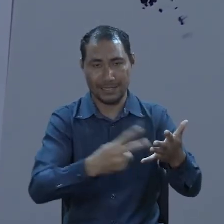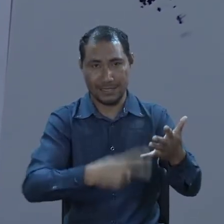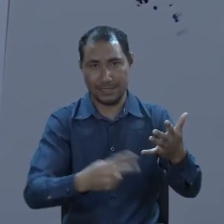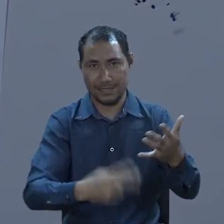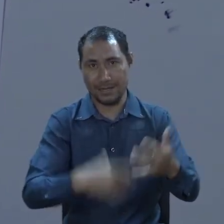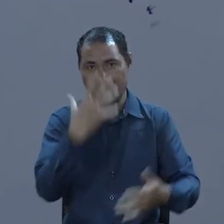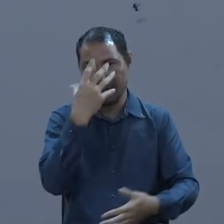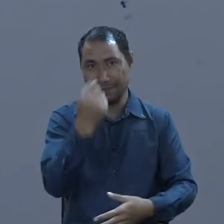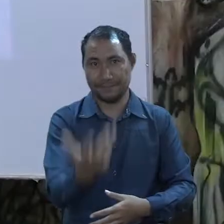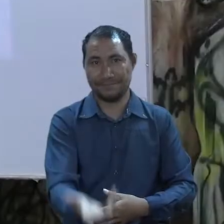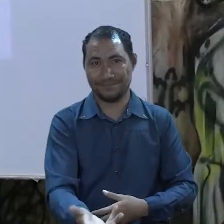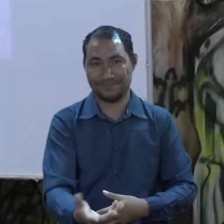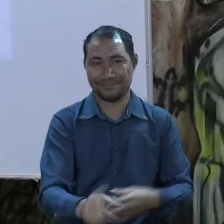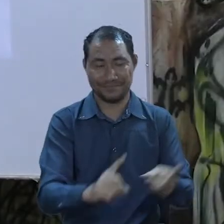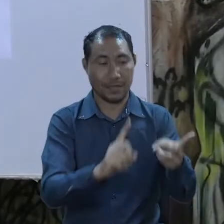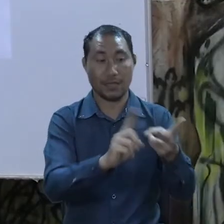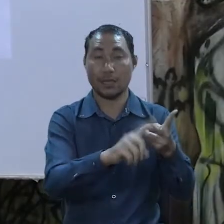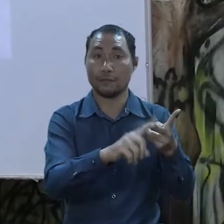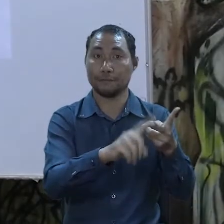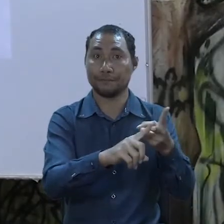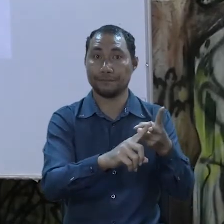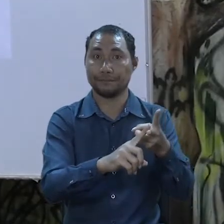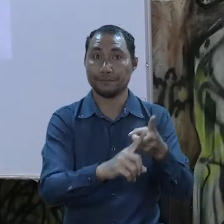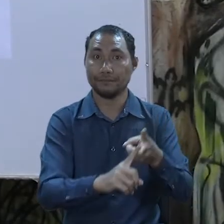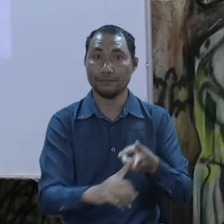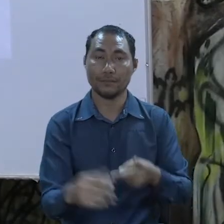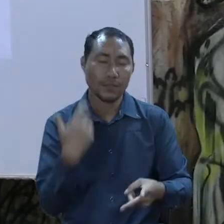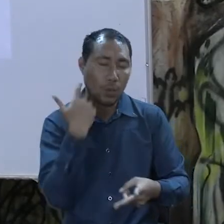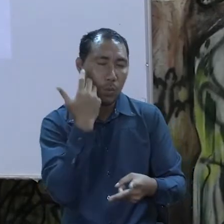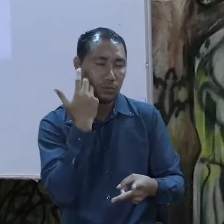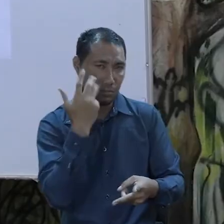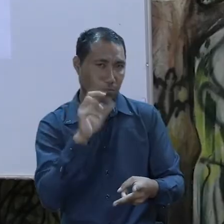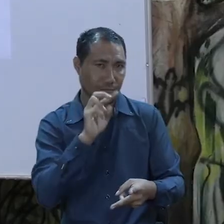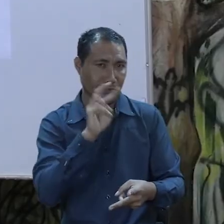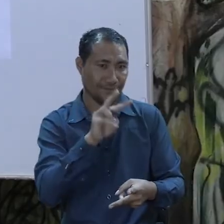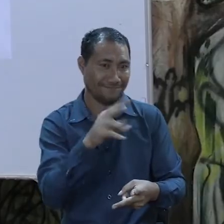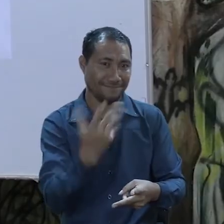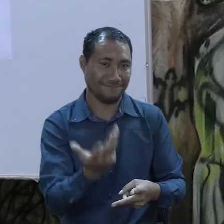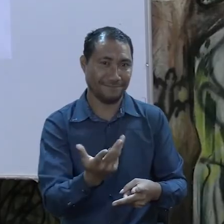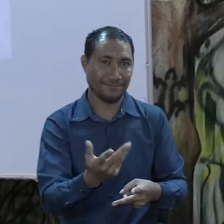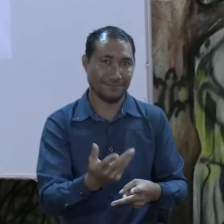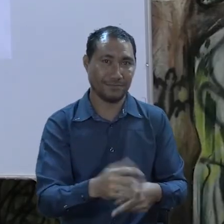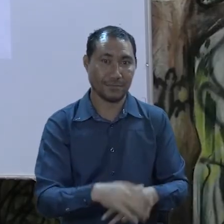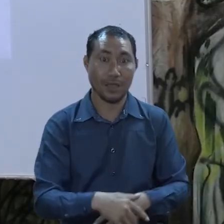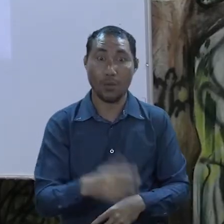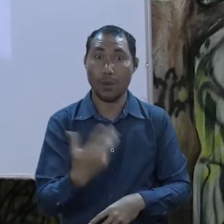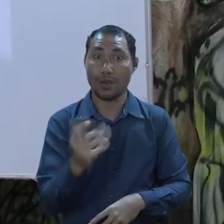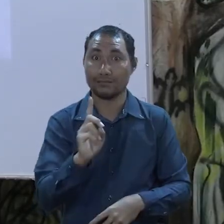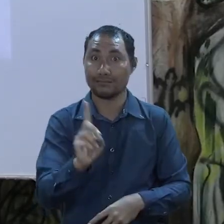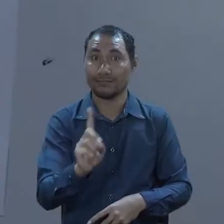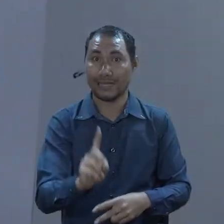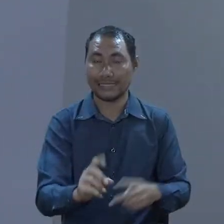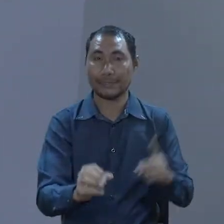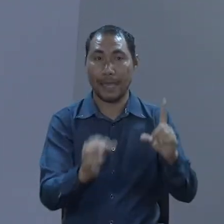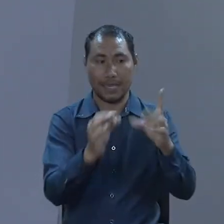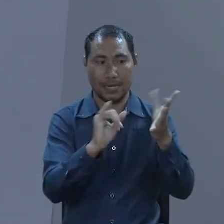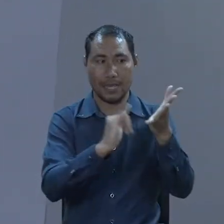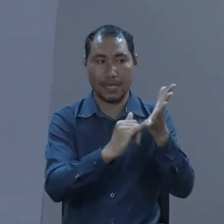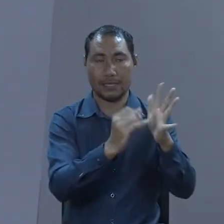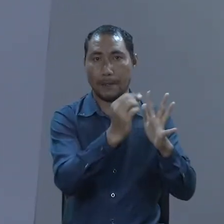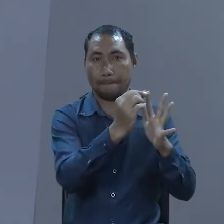Our second tool, this one looks very familiar. It is a spade.